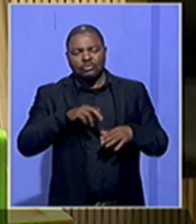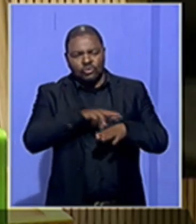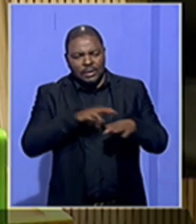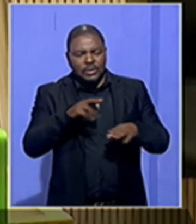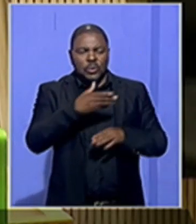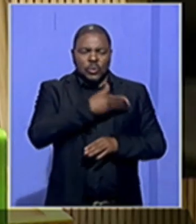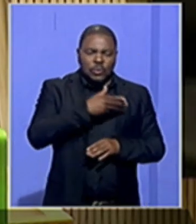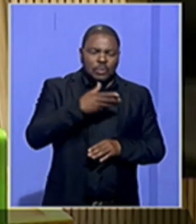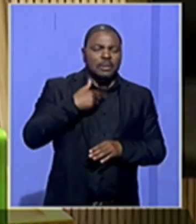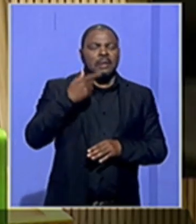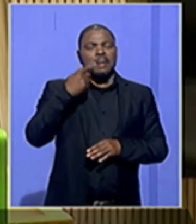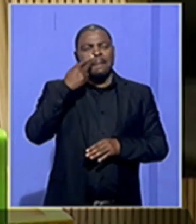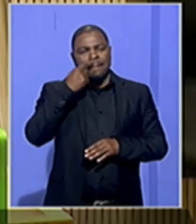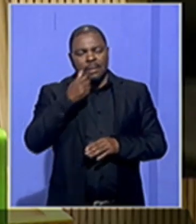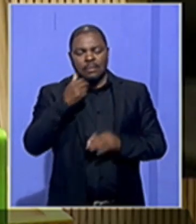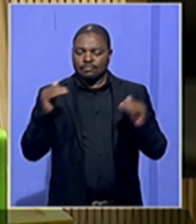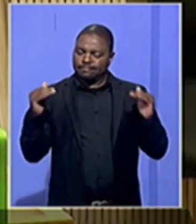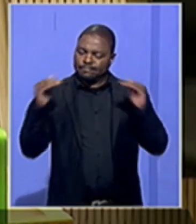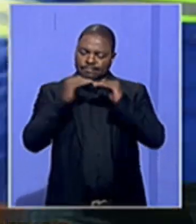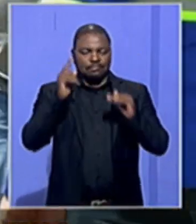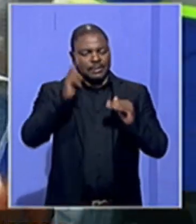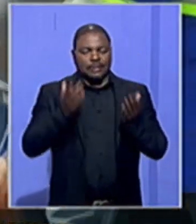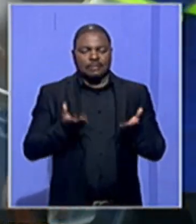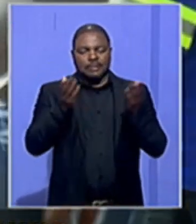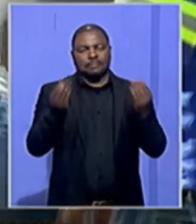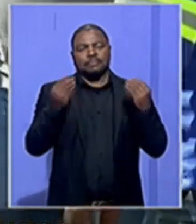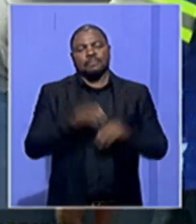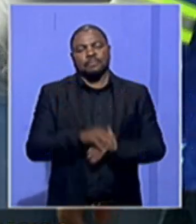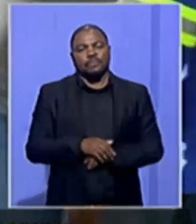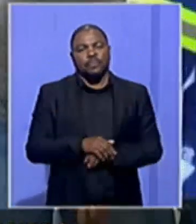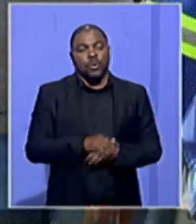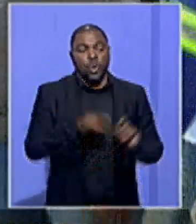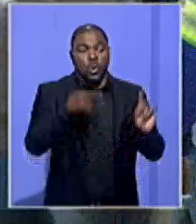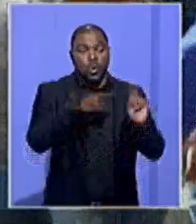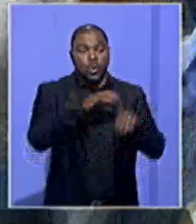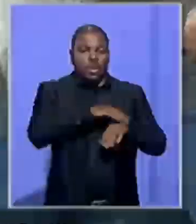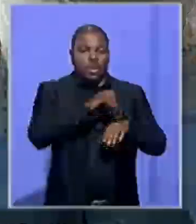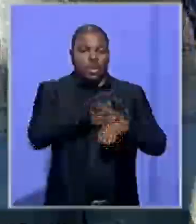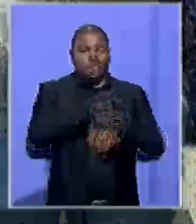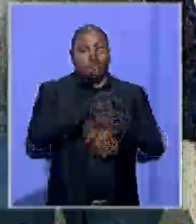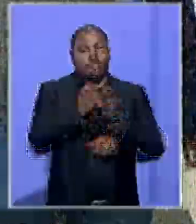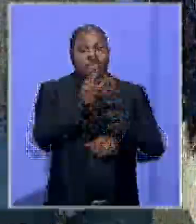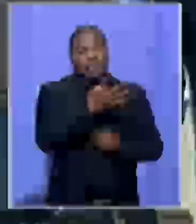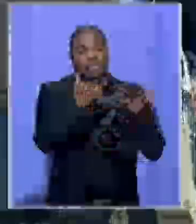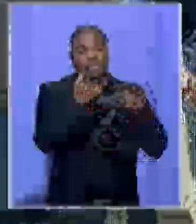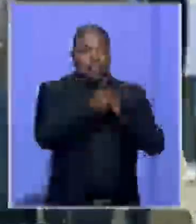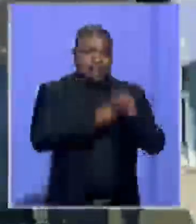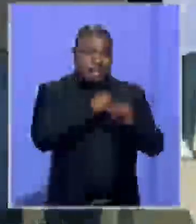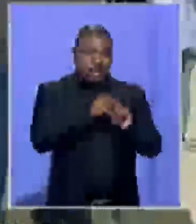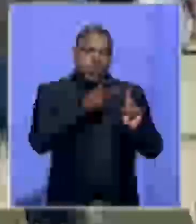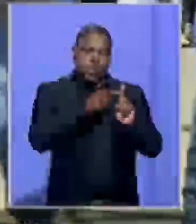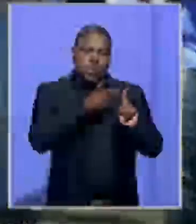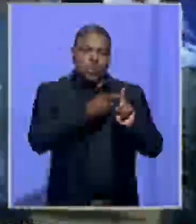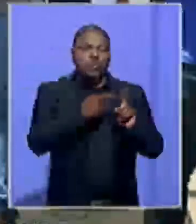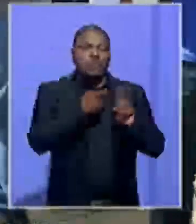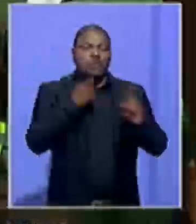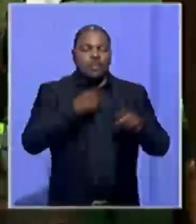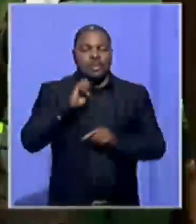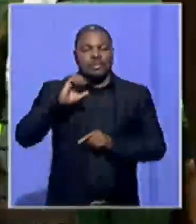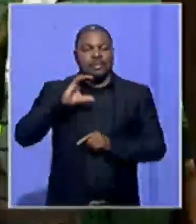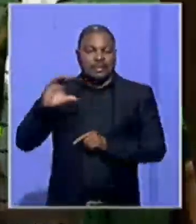gender, have equal access to services. Moya wa dingwaga di le 37 ke motho wa kwa Eastern